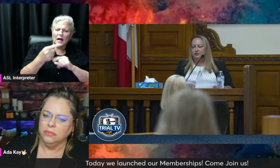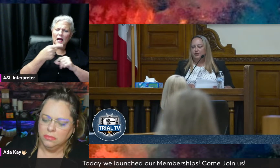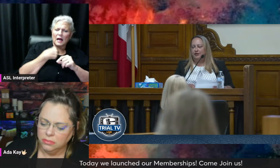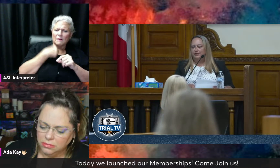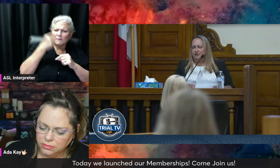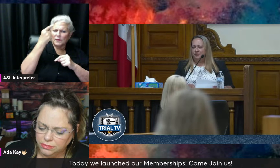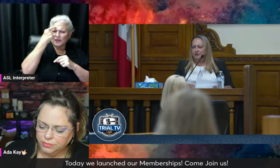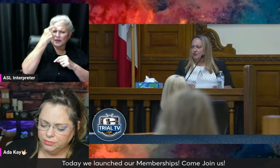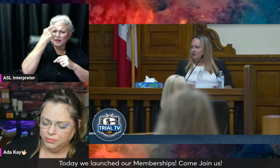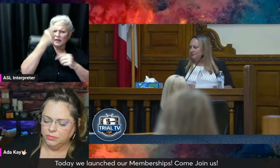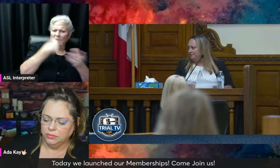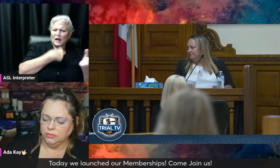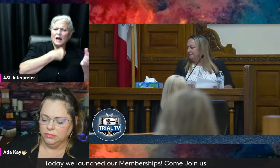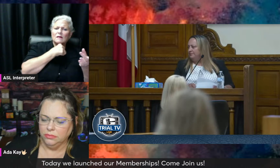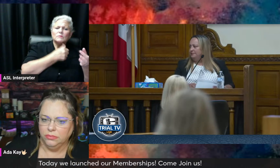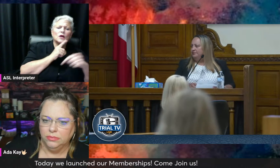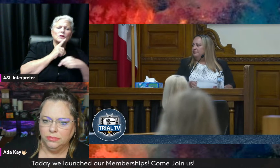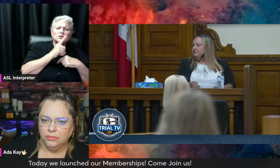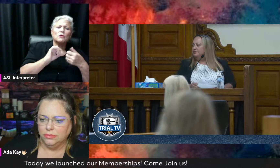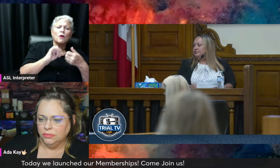I'm not sure how to answer that question.